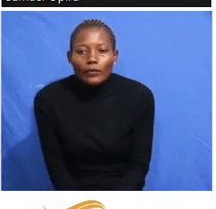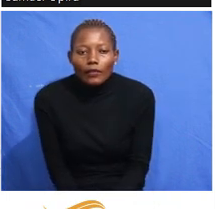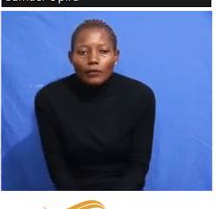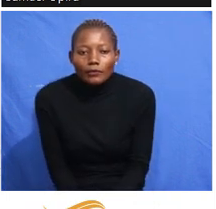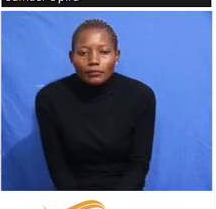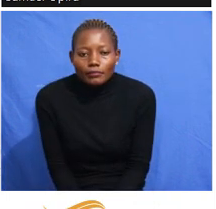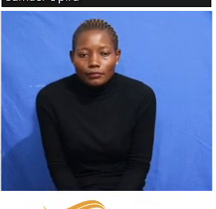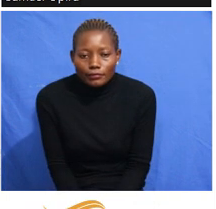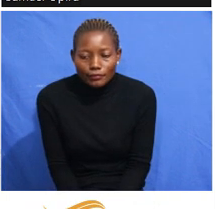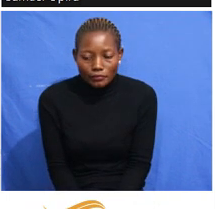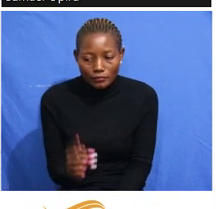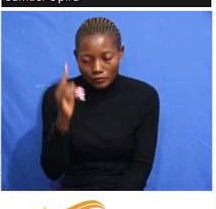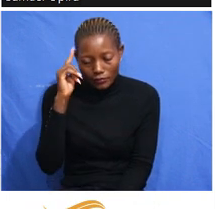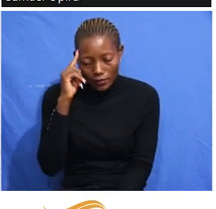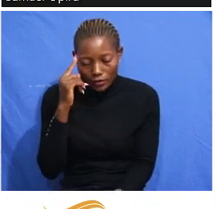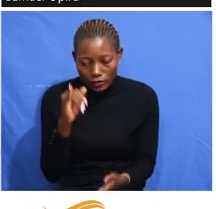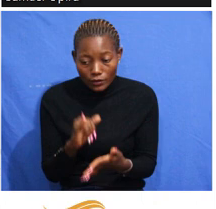And I think with that,